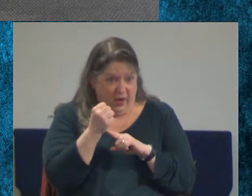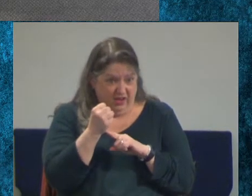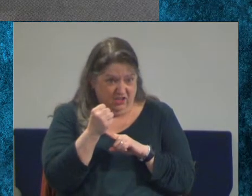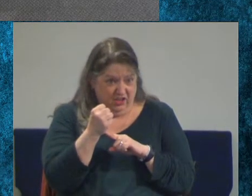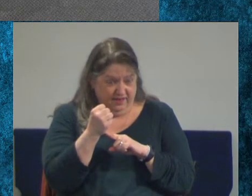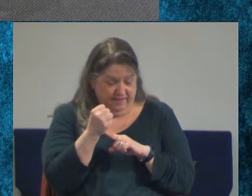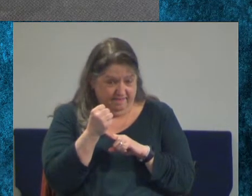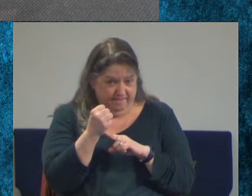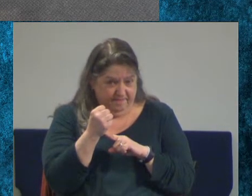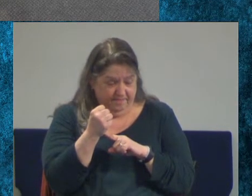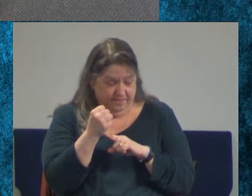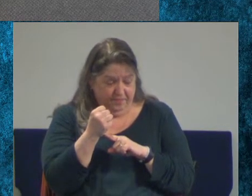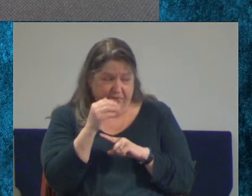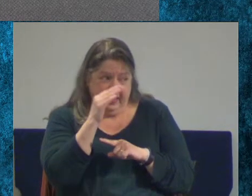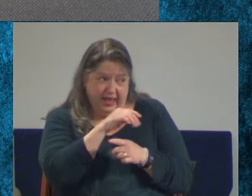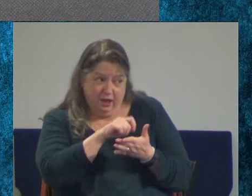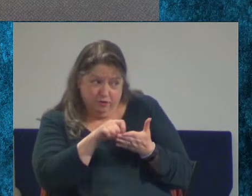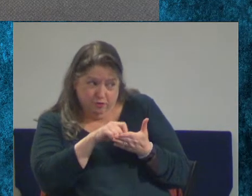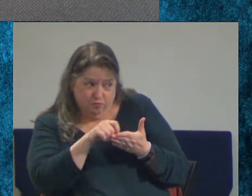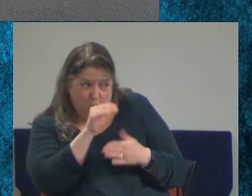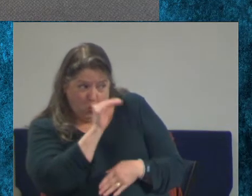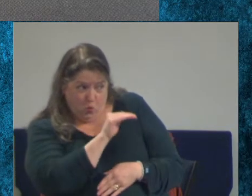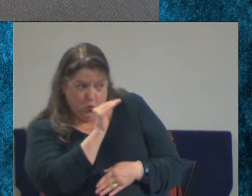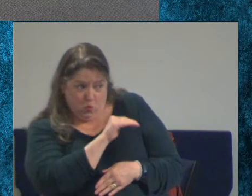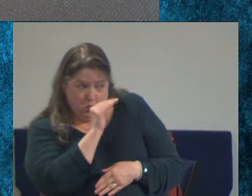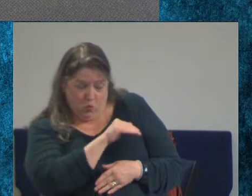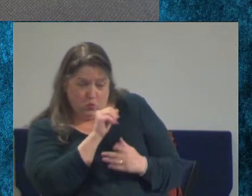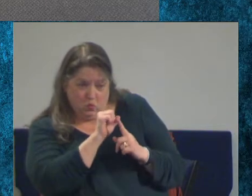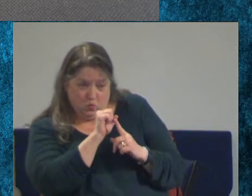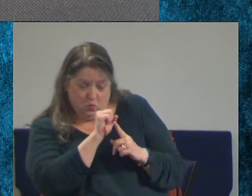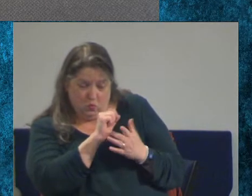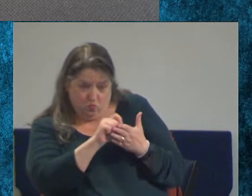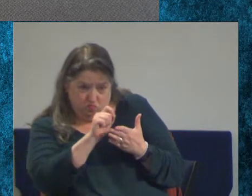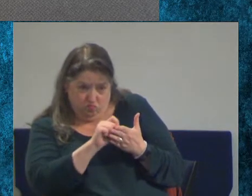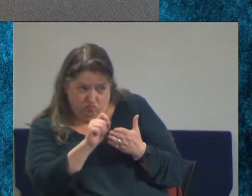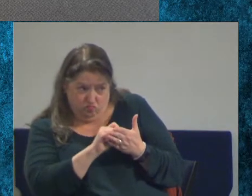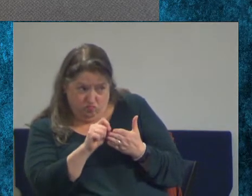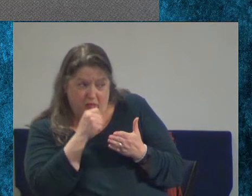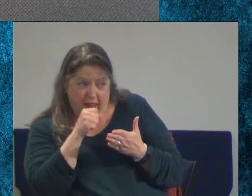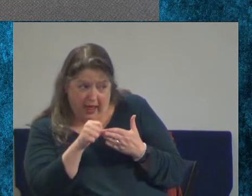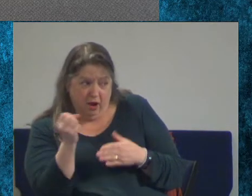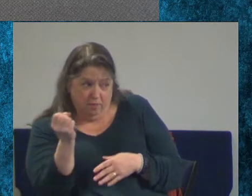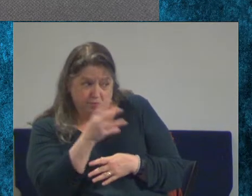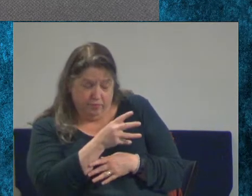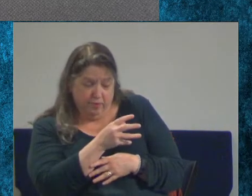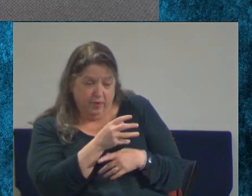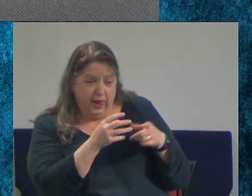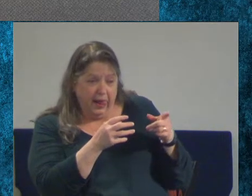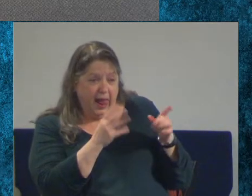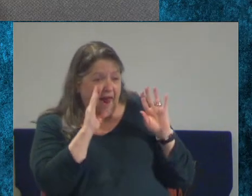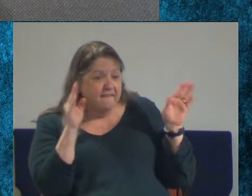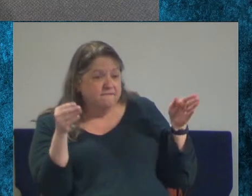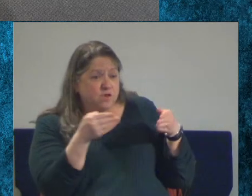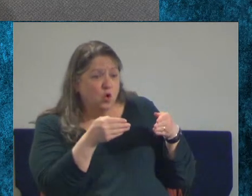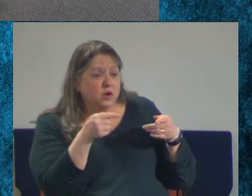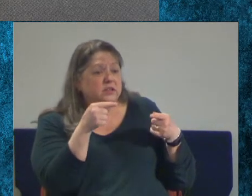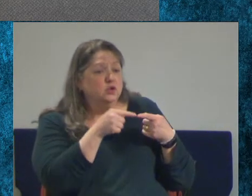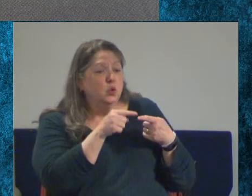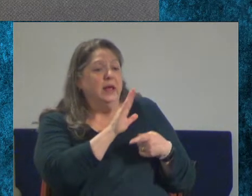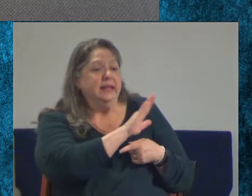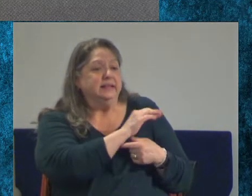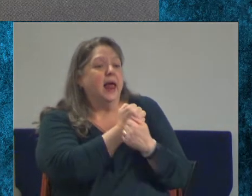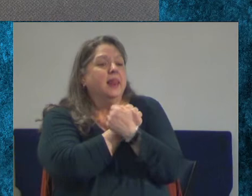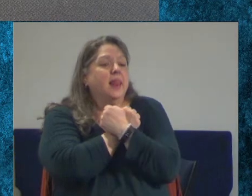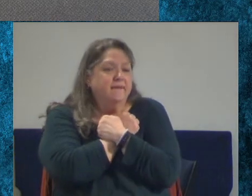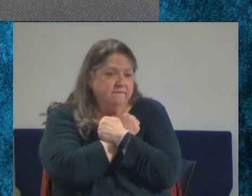reason why he wrote this epistle, because of the situation at hand, he is focusing on Philemon's love.